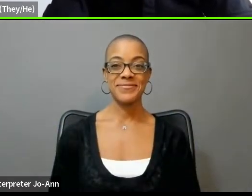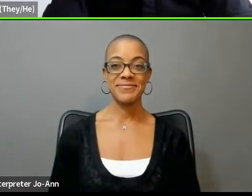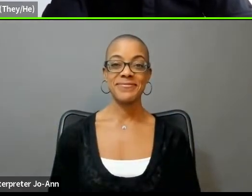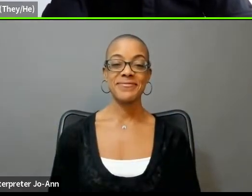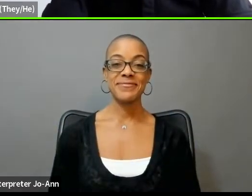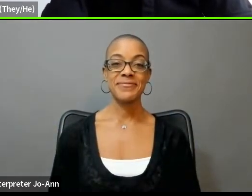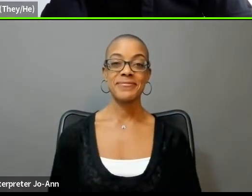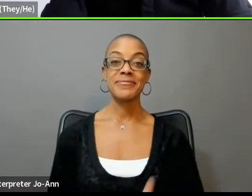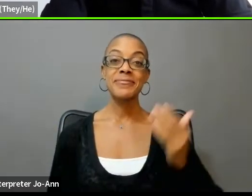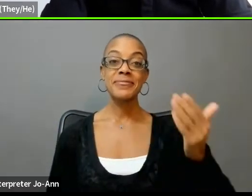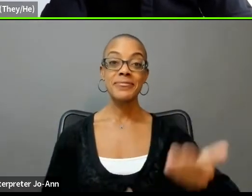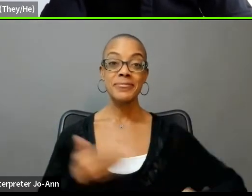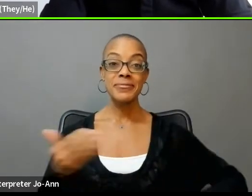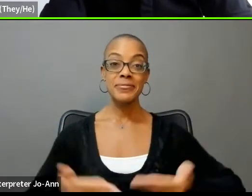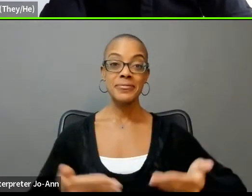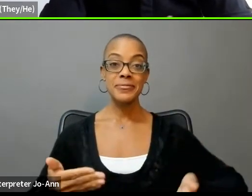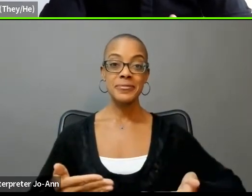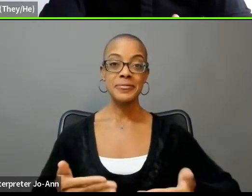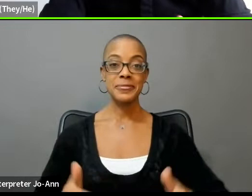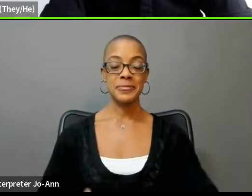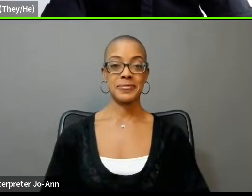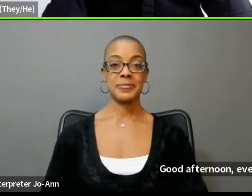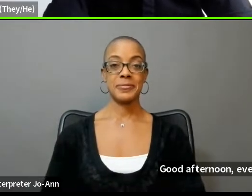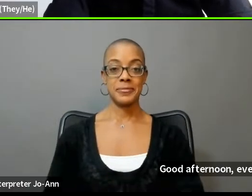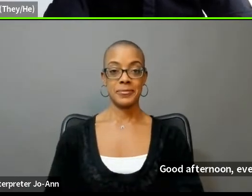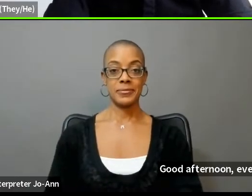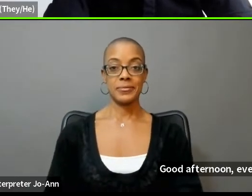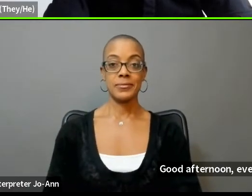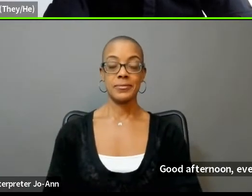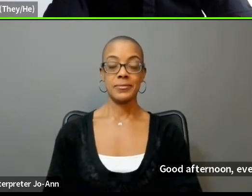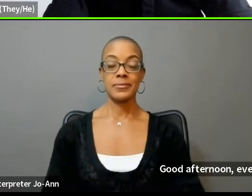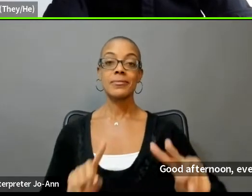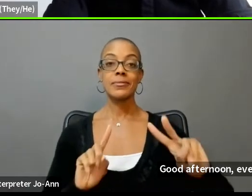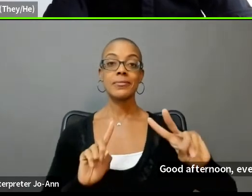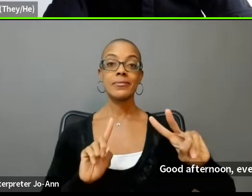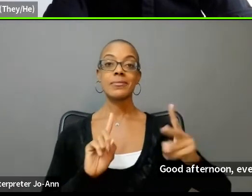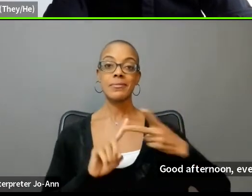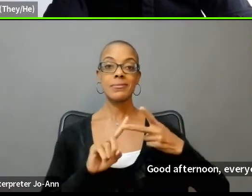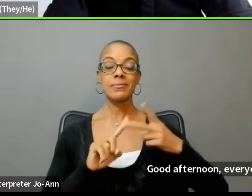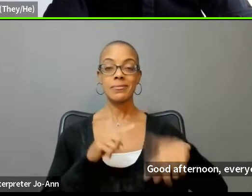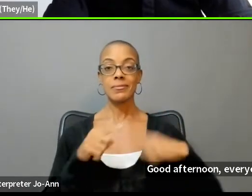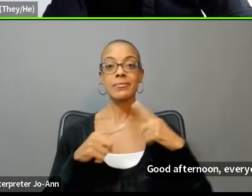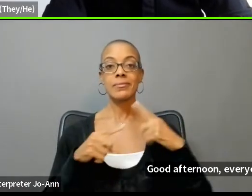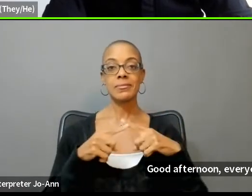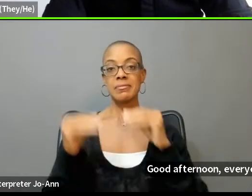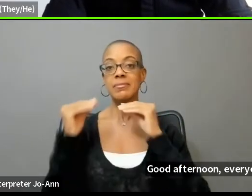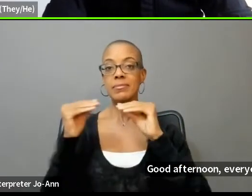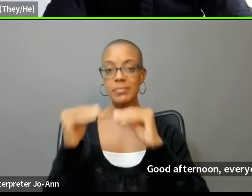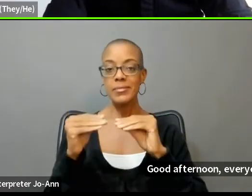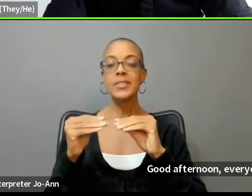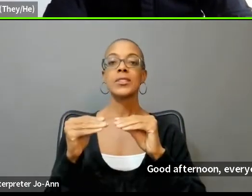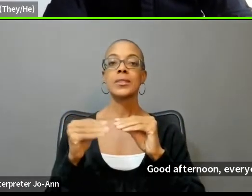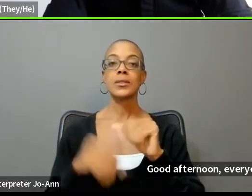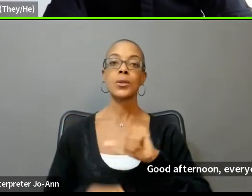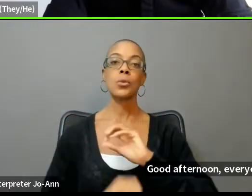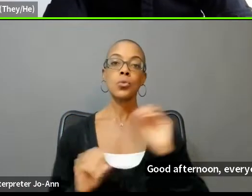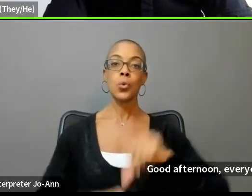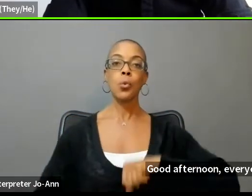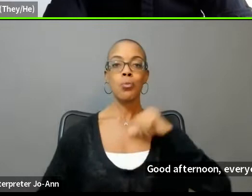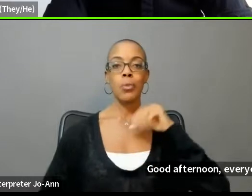Welcome to the second series of the teaching sessions of No Pride in Policing.